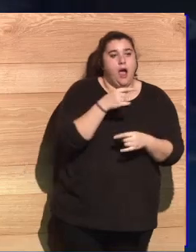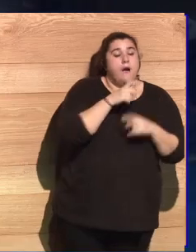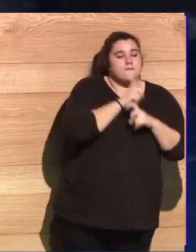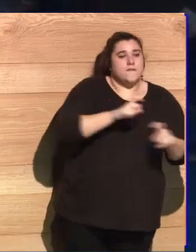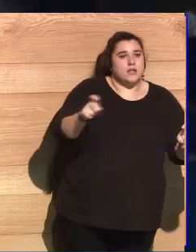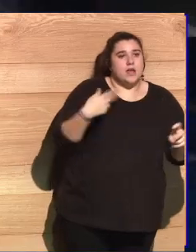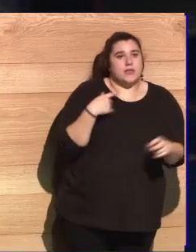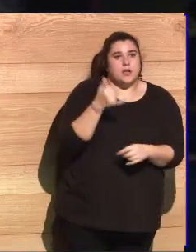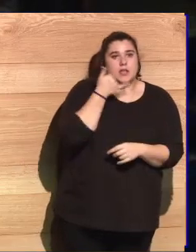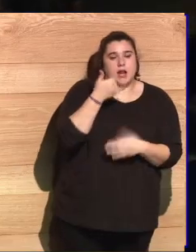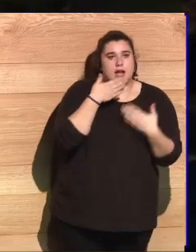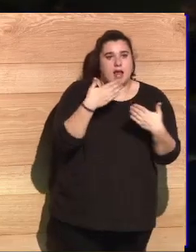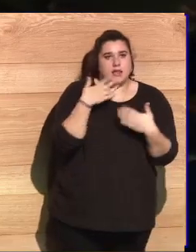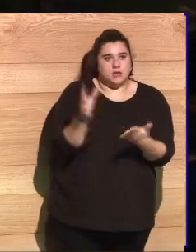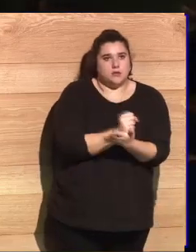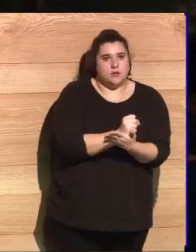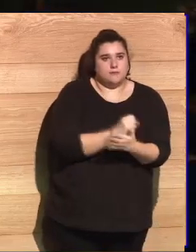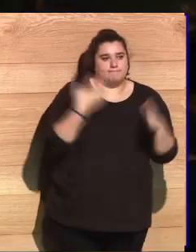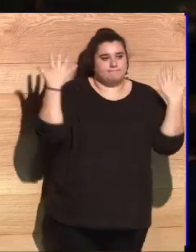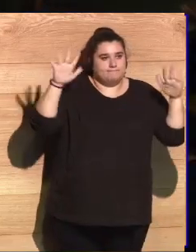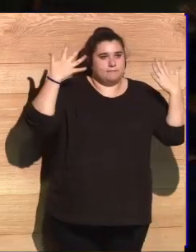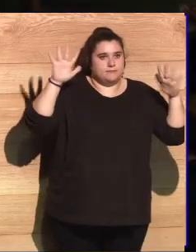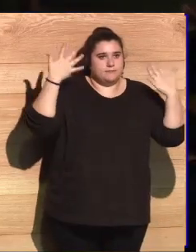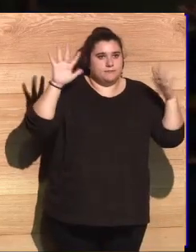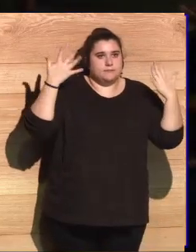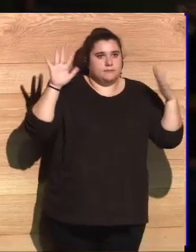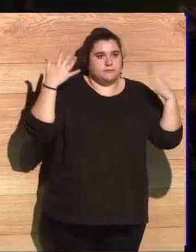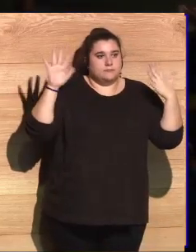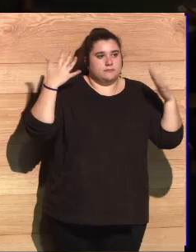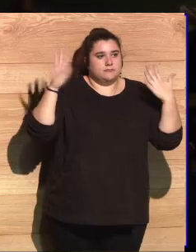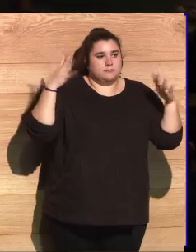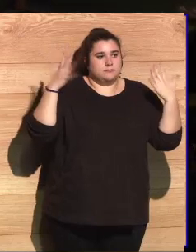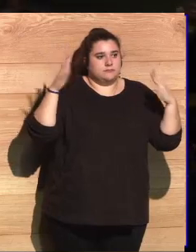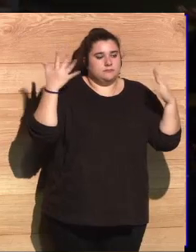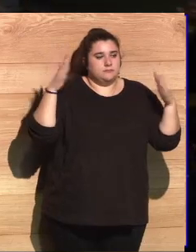Thanks, Temazeo, and thanks to Fundación Telefónica. Thank you, everybody. Thank you. Thank you, Lara.